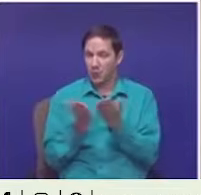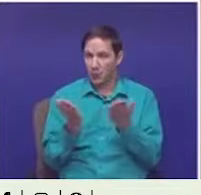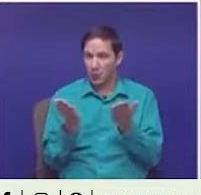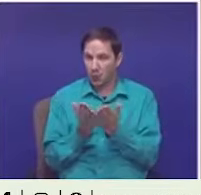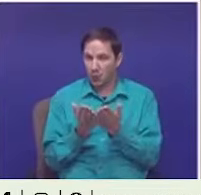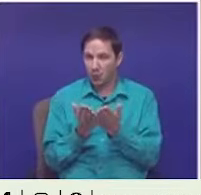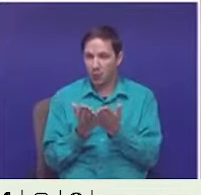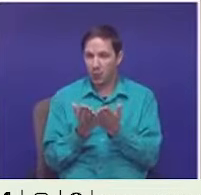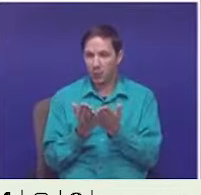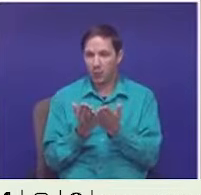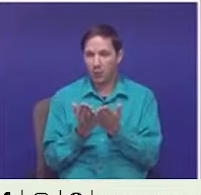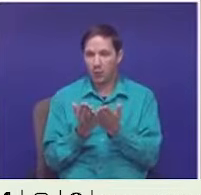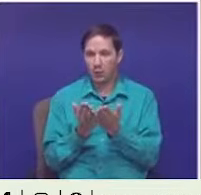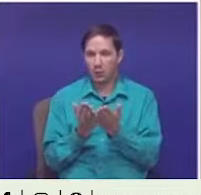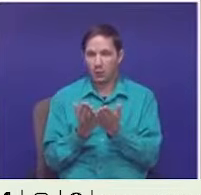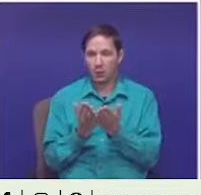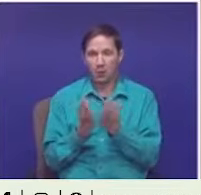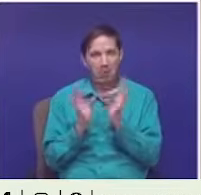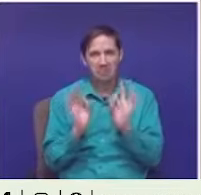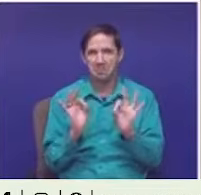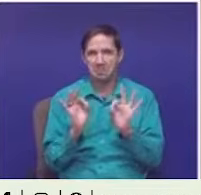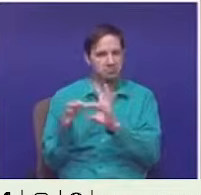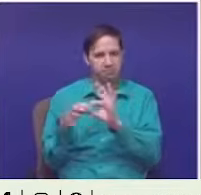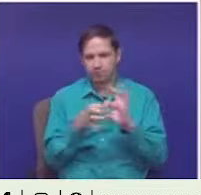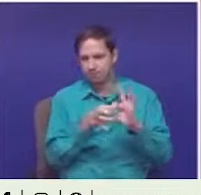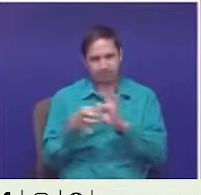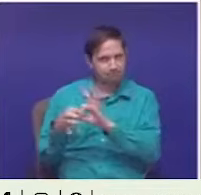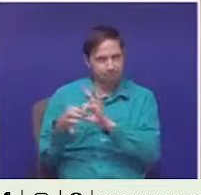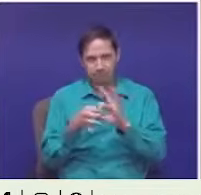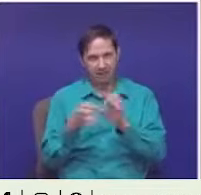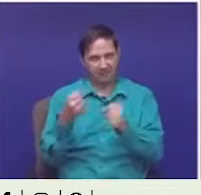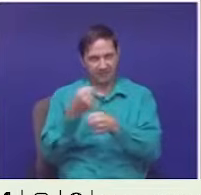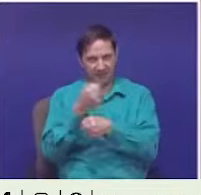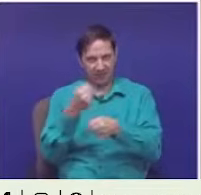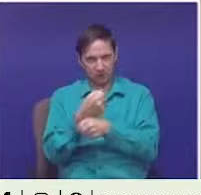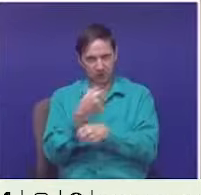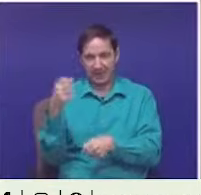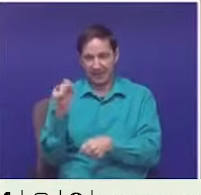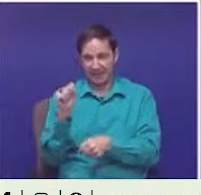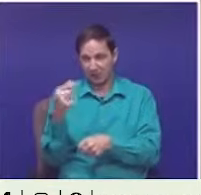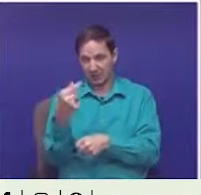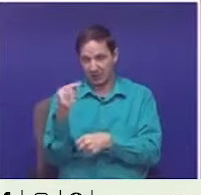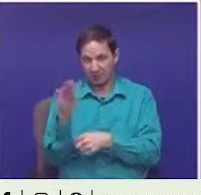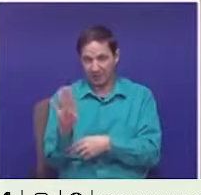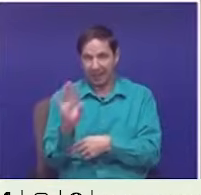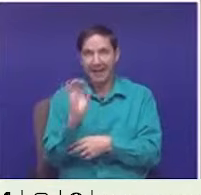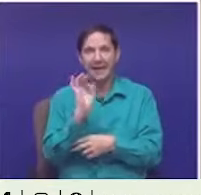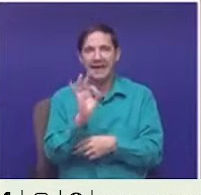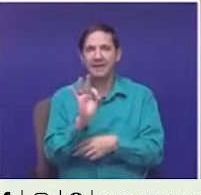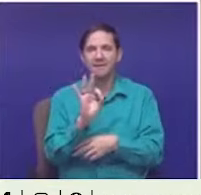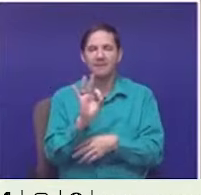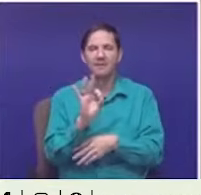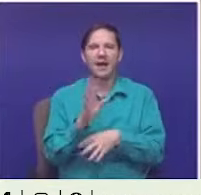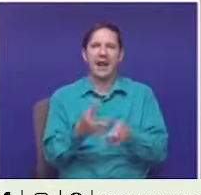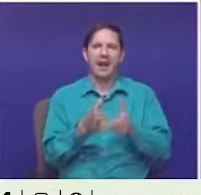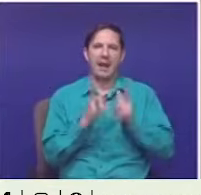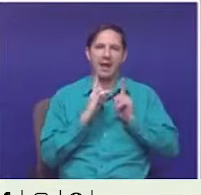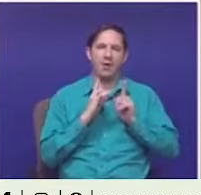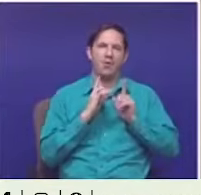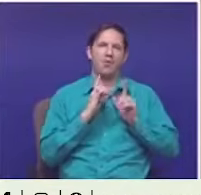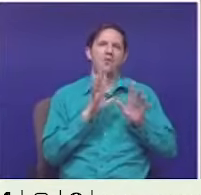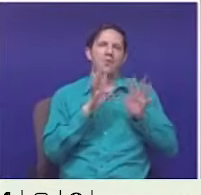the crucial relationship and the crucial functionality of an SGB if they allow themselves to be